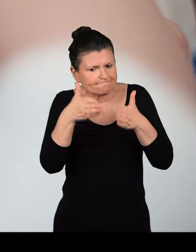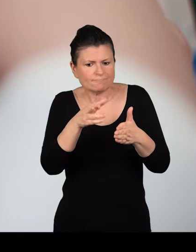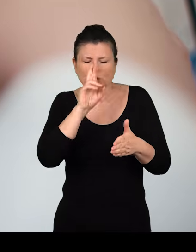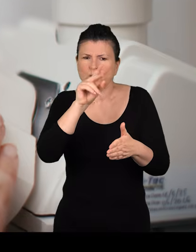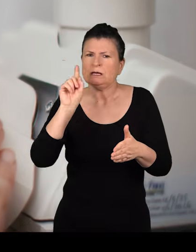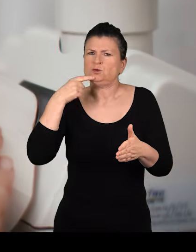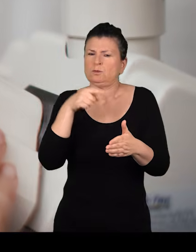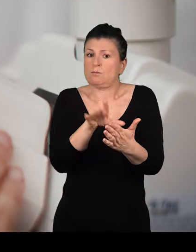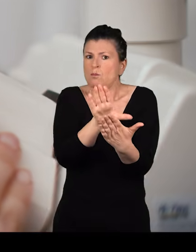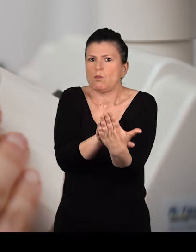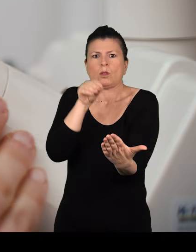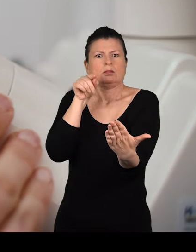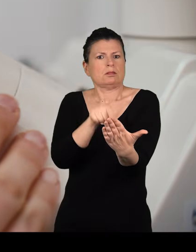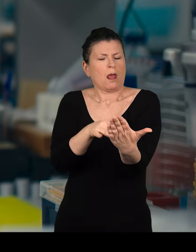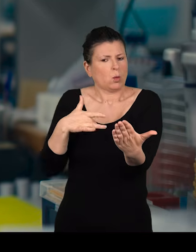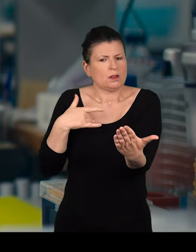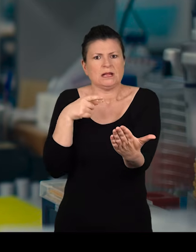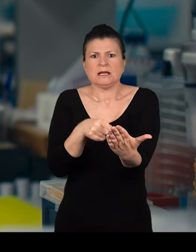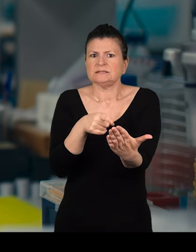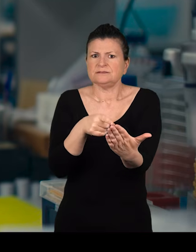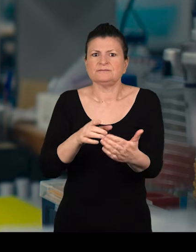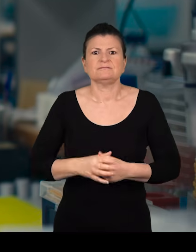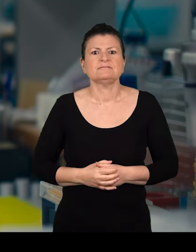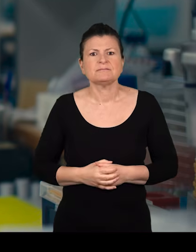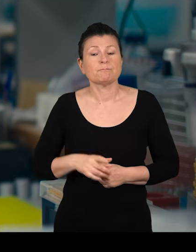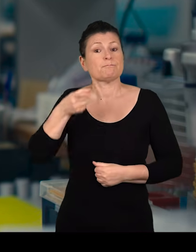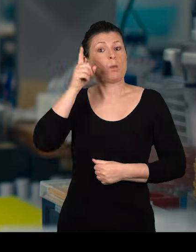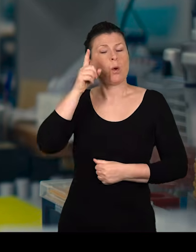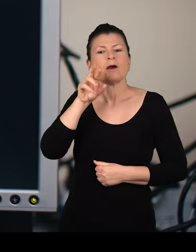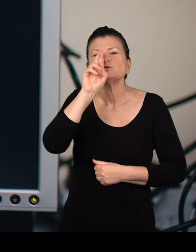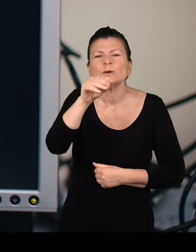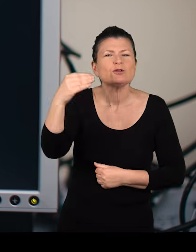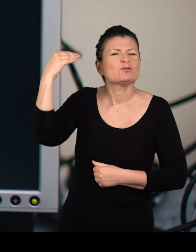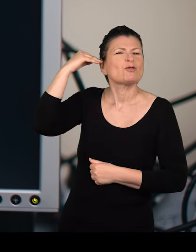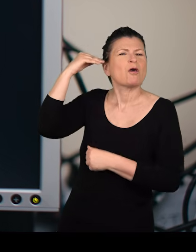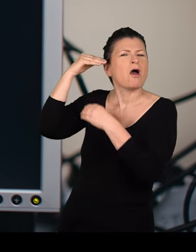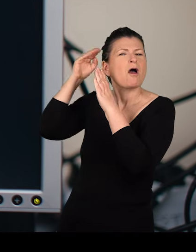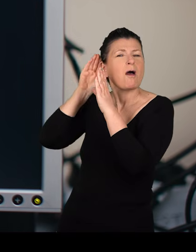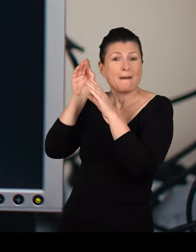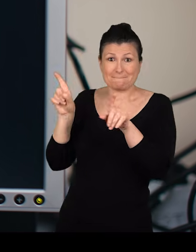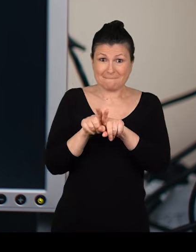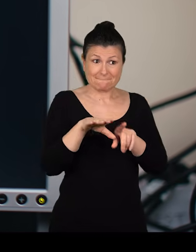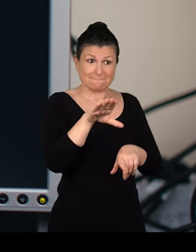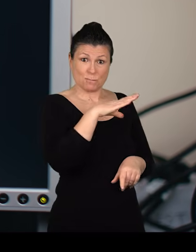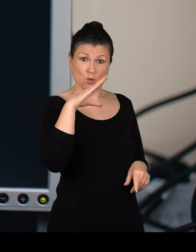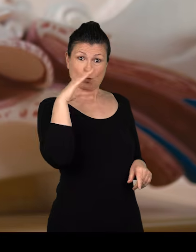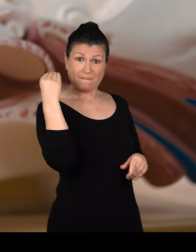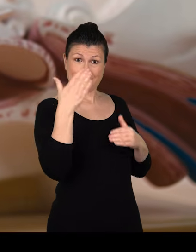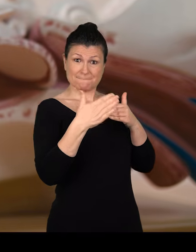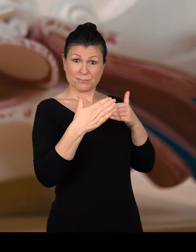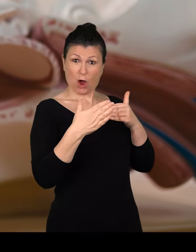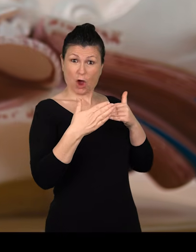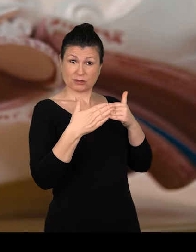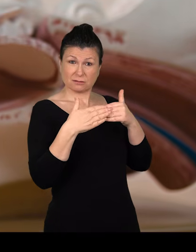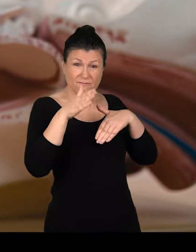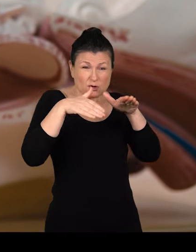proponent of using the mouse as a model system because the mouse inner ear is so similar to the human inner